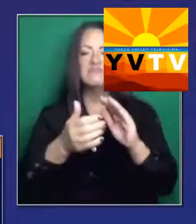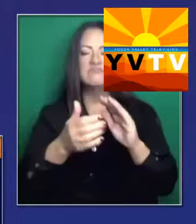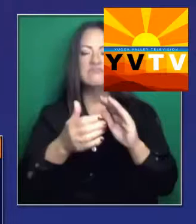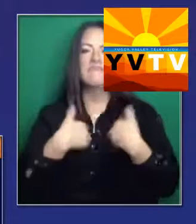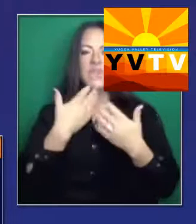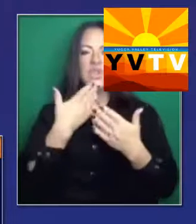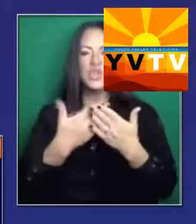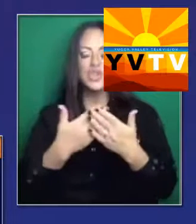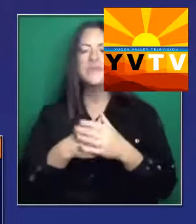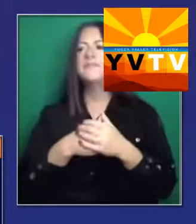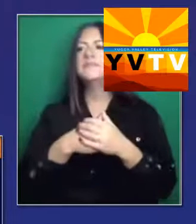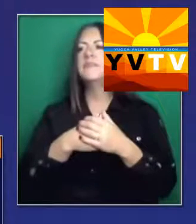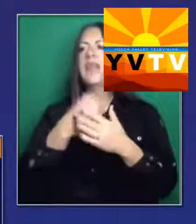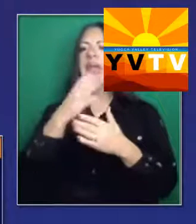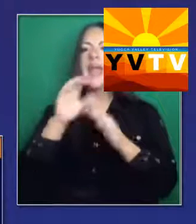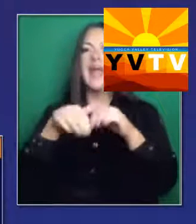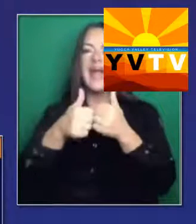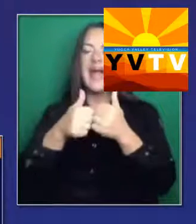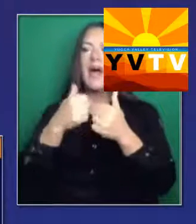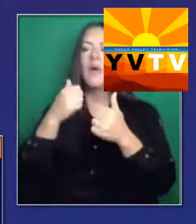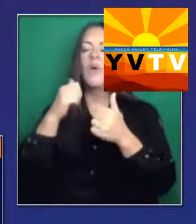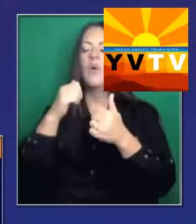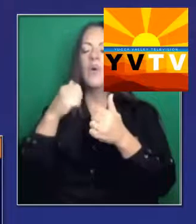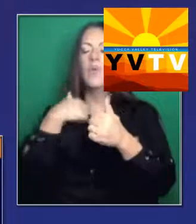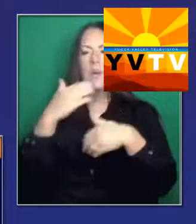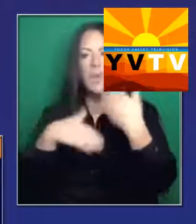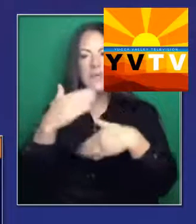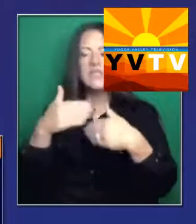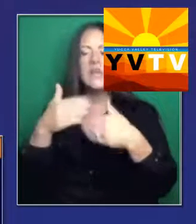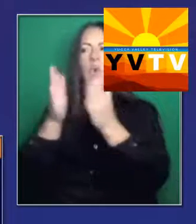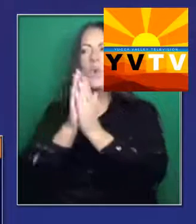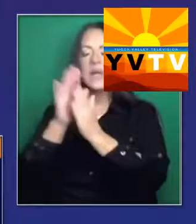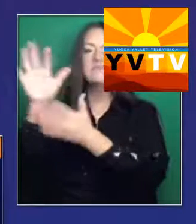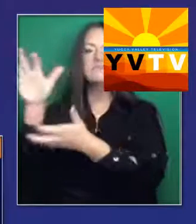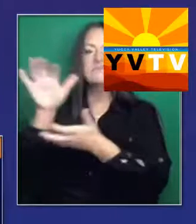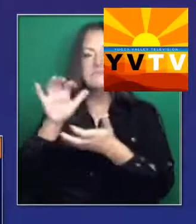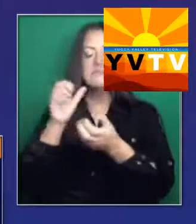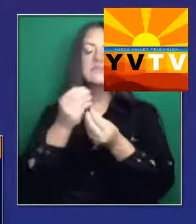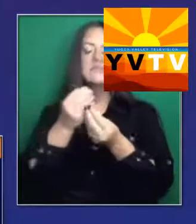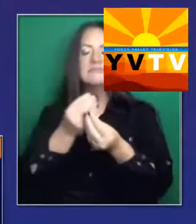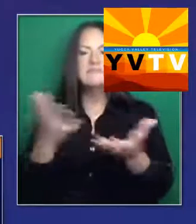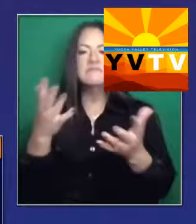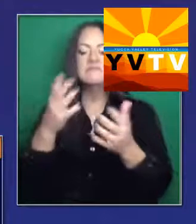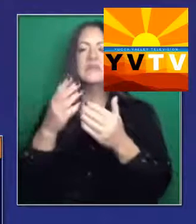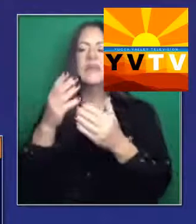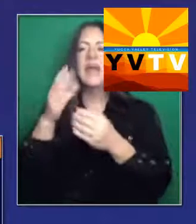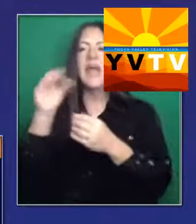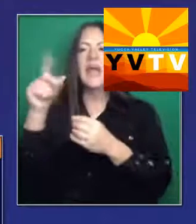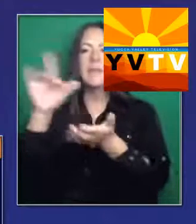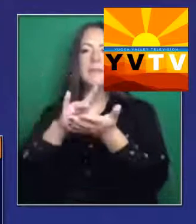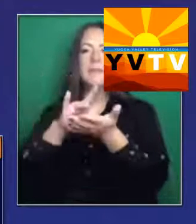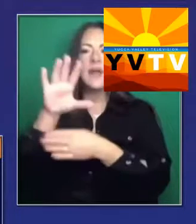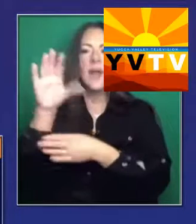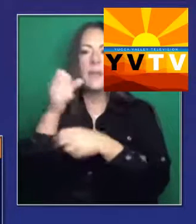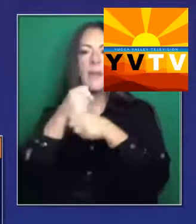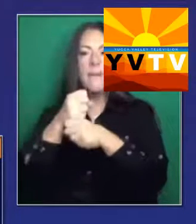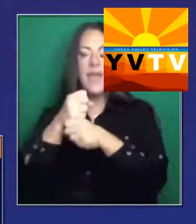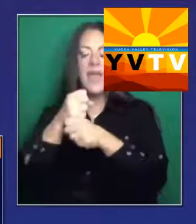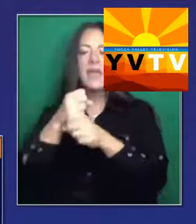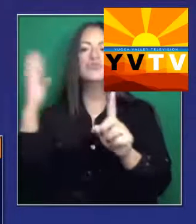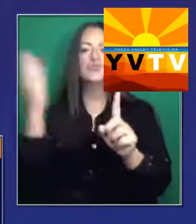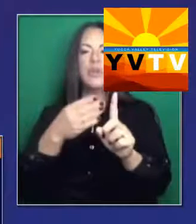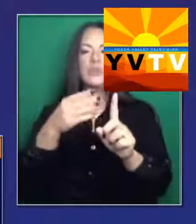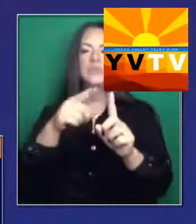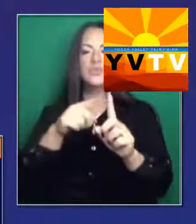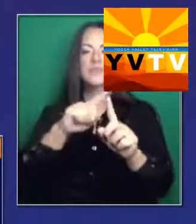for transportation and logistics purposes, even for Moderna. Public education campaign, just, absence of a national